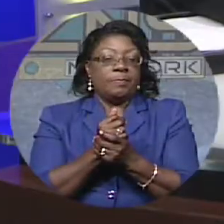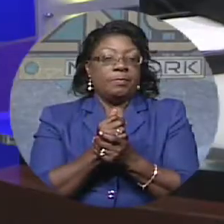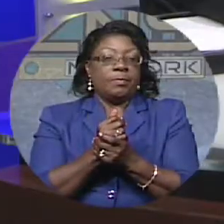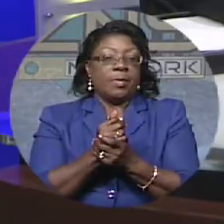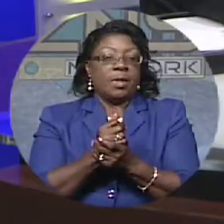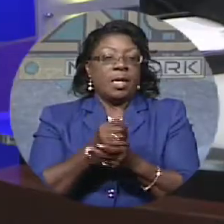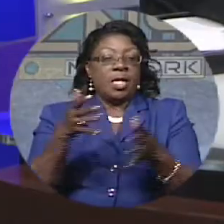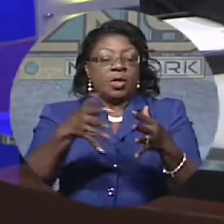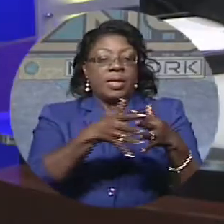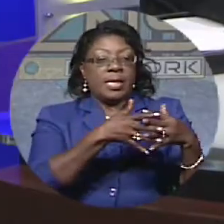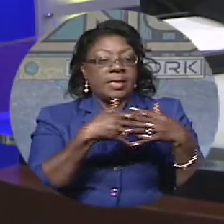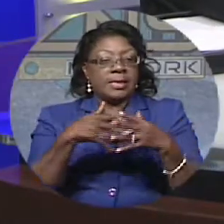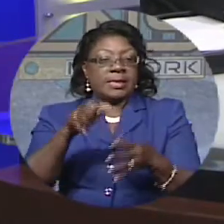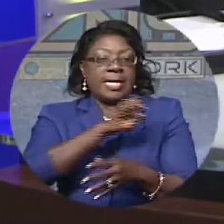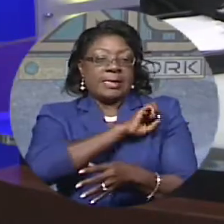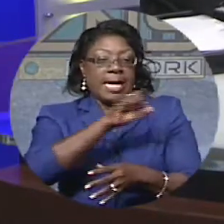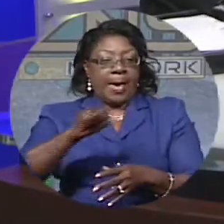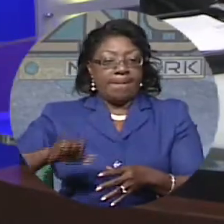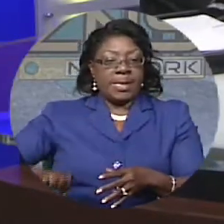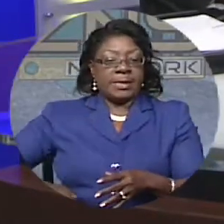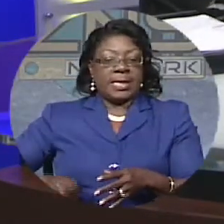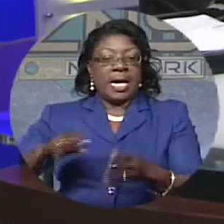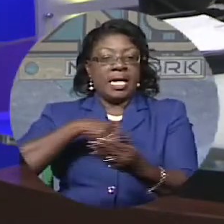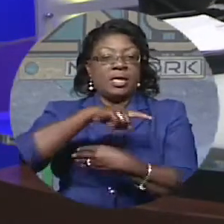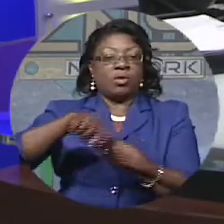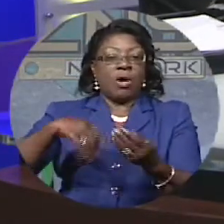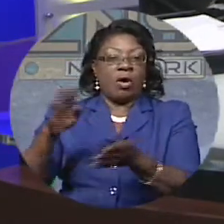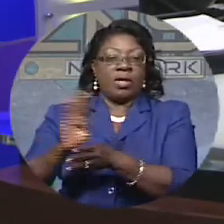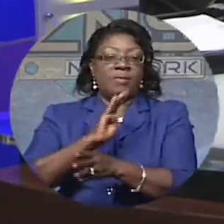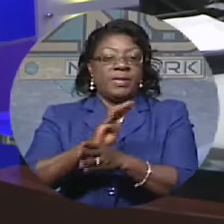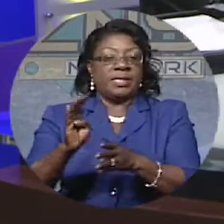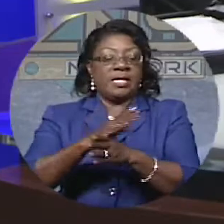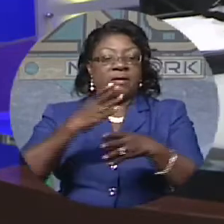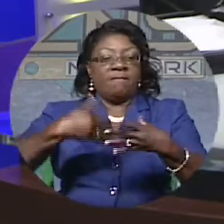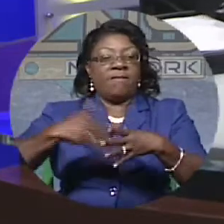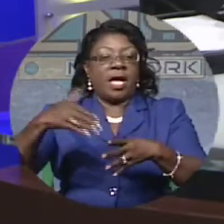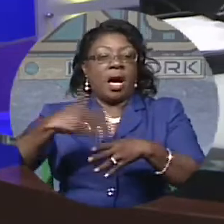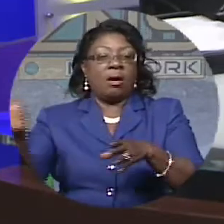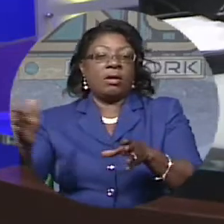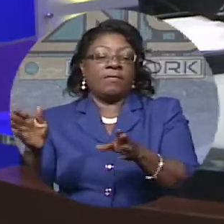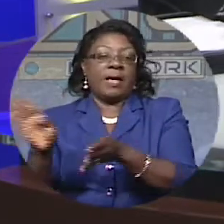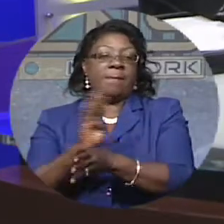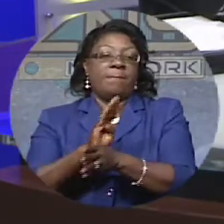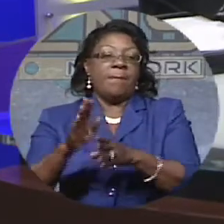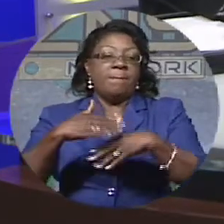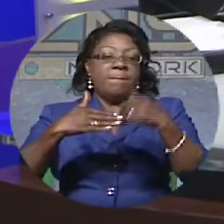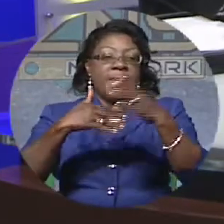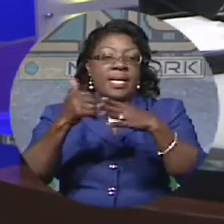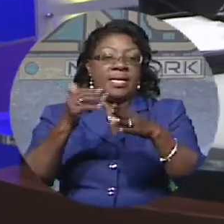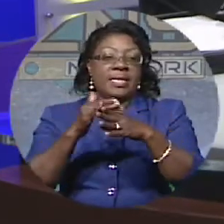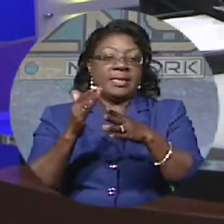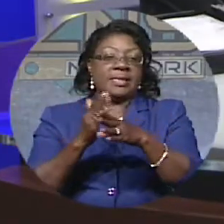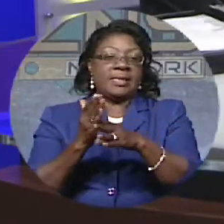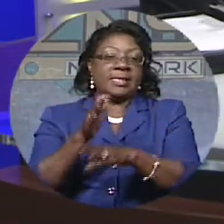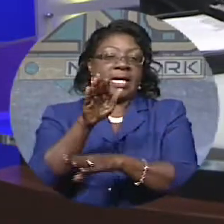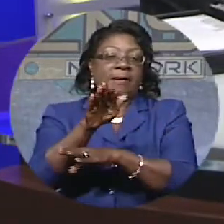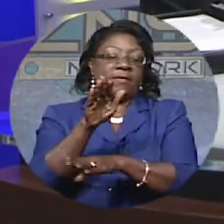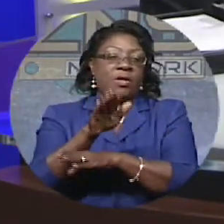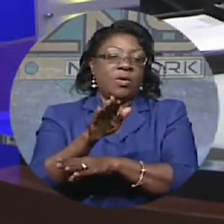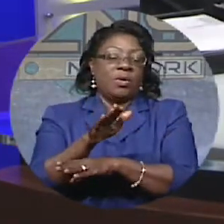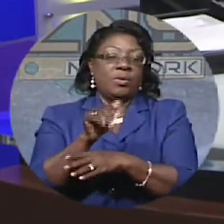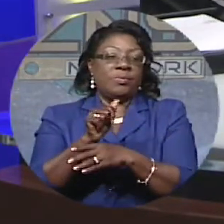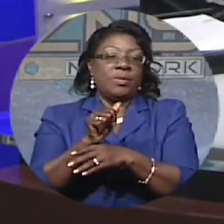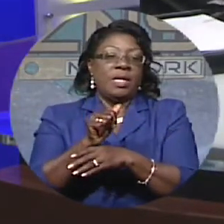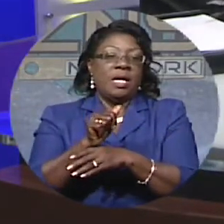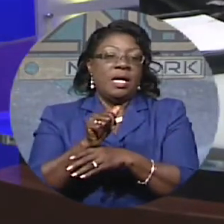they would withdraw the matter from the court. He asked the court to adjourn until August 21st in order to await the outcome of the interviews.